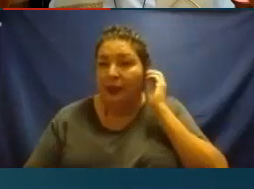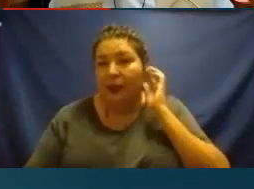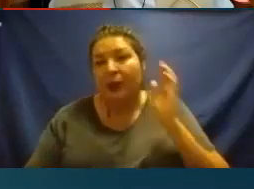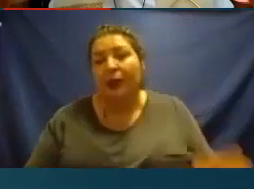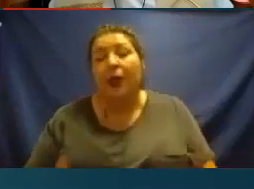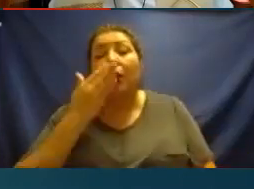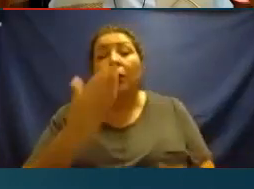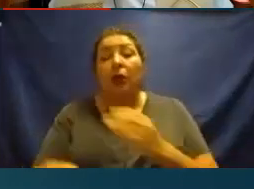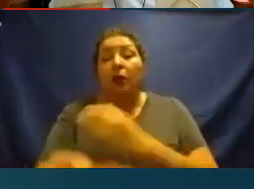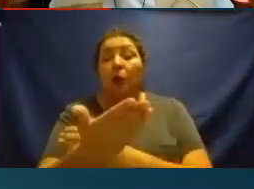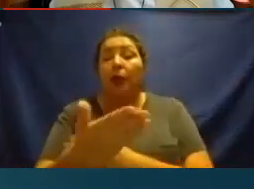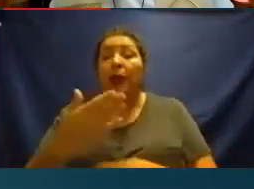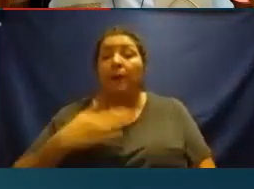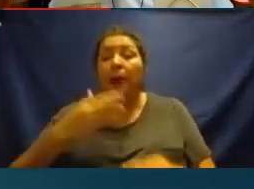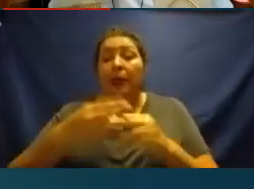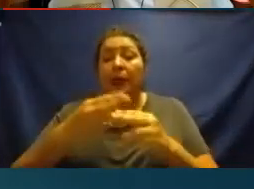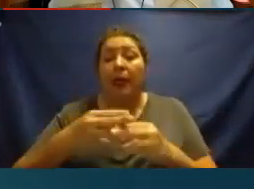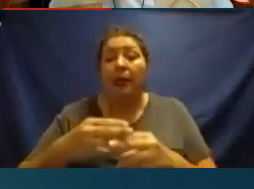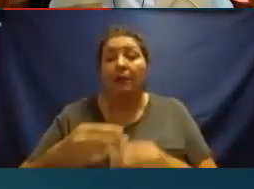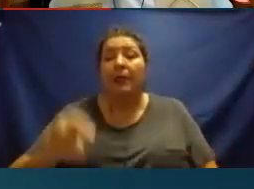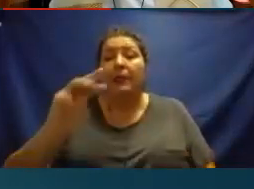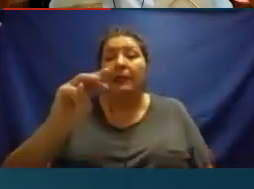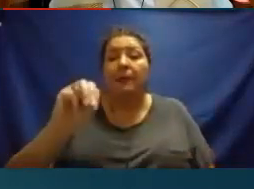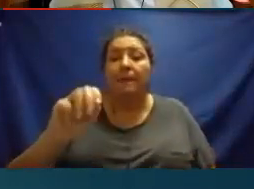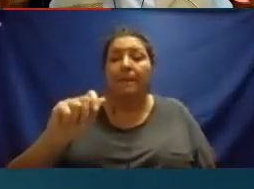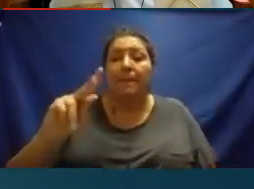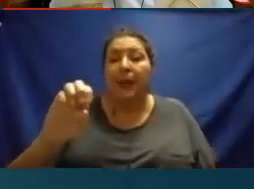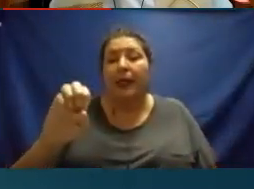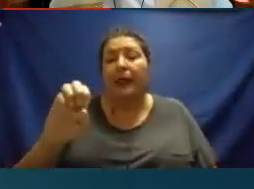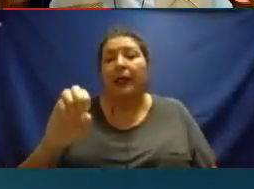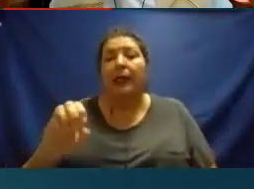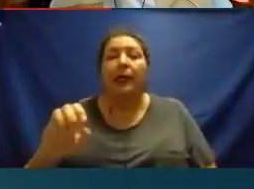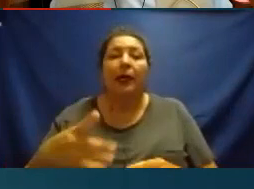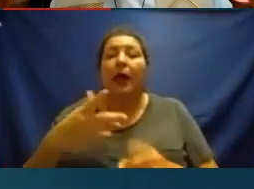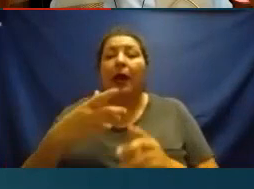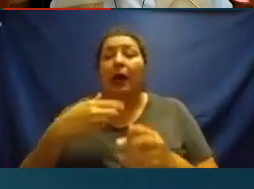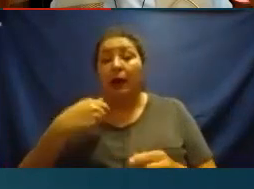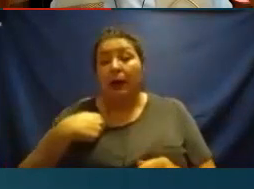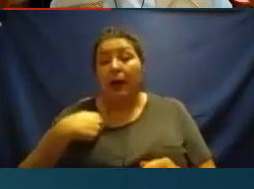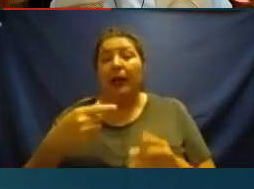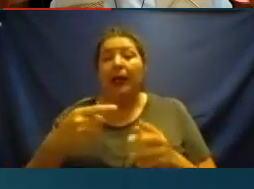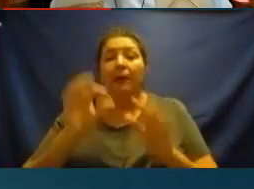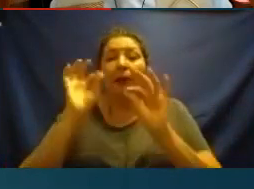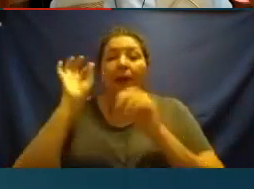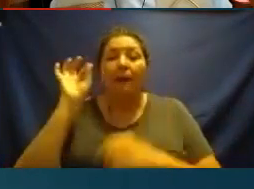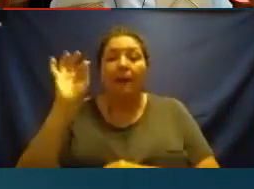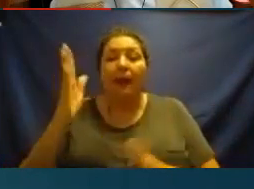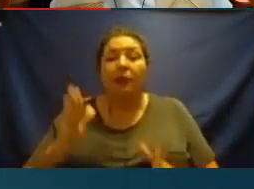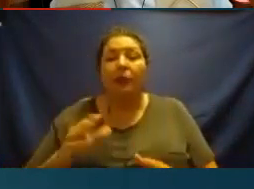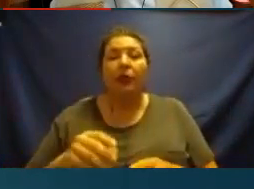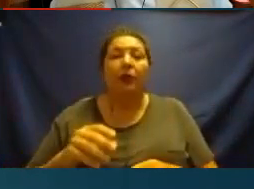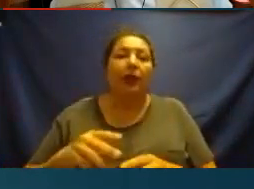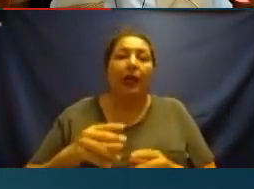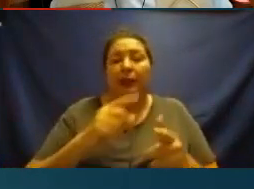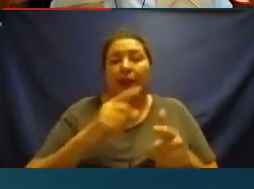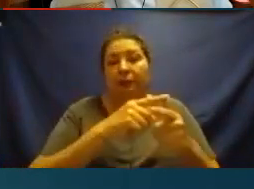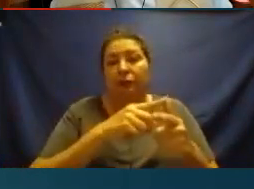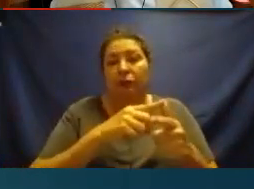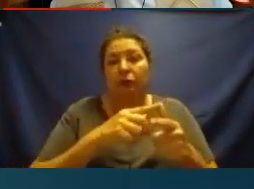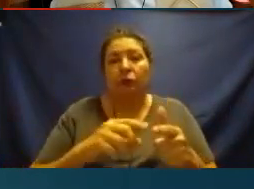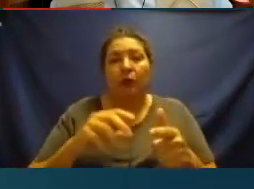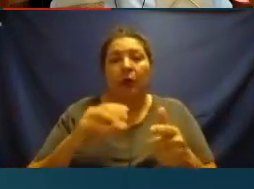Good morning. My name is Mike Grobelch. I am the pastor at Peace Lutheran Church in Pico Rivera and St. John Lutheran Church in